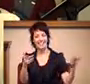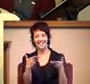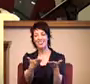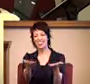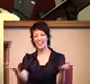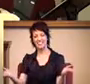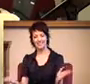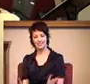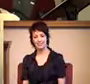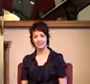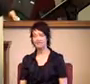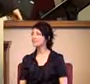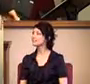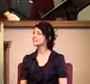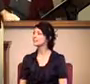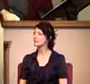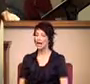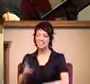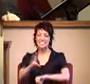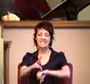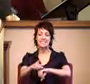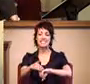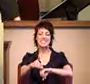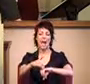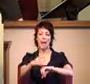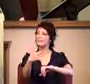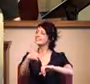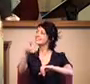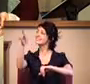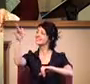I need a diamond on here, but...